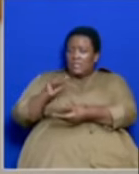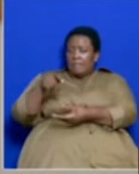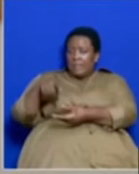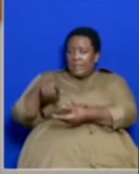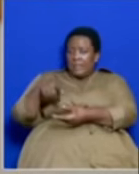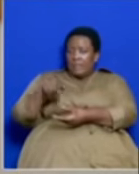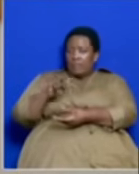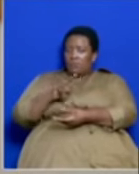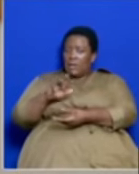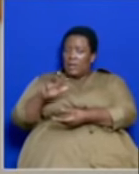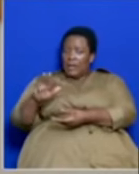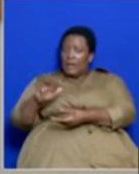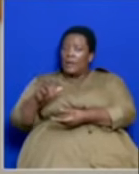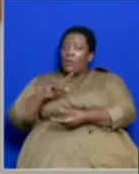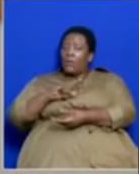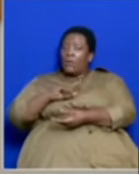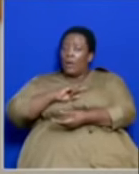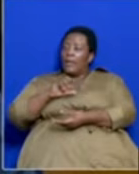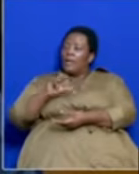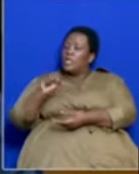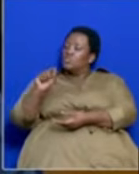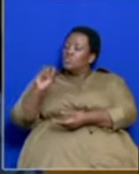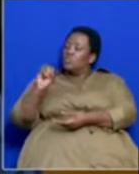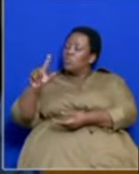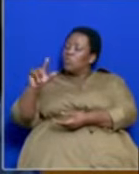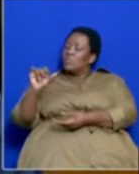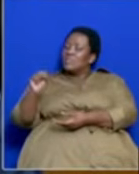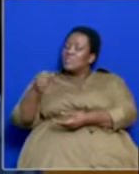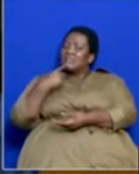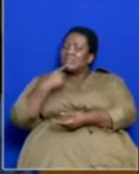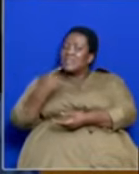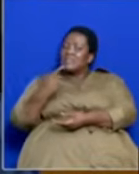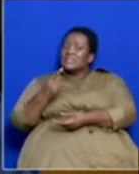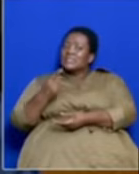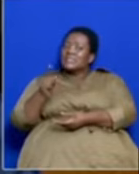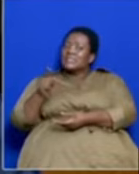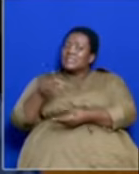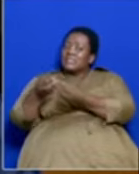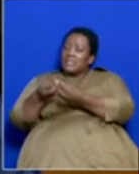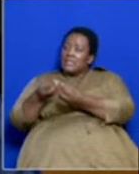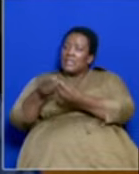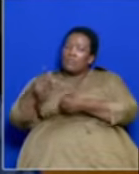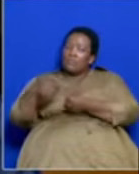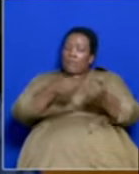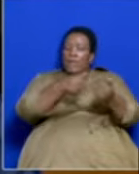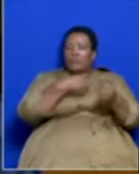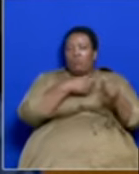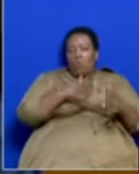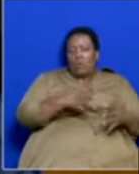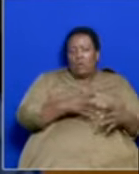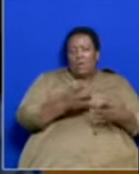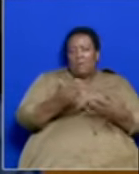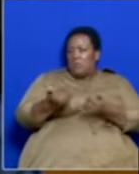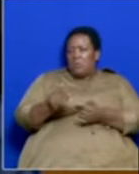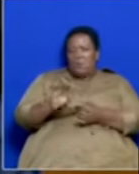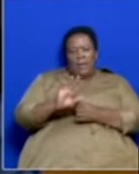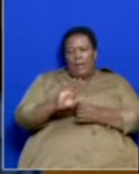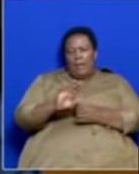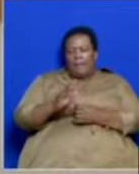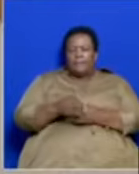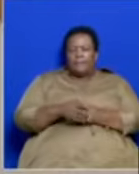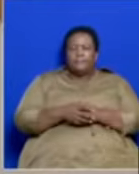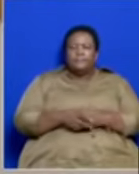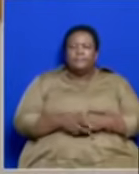statement to say the goods were returned to the lawful owner. Not at this stage. Not at I'll this see stage. if I can. Then just apply to my note it mind for the to-